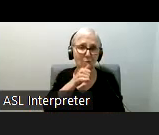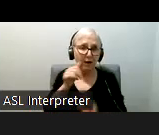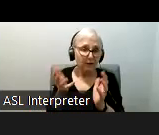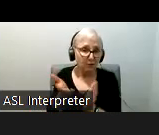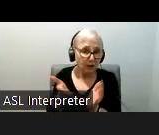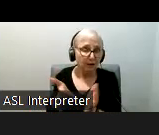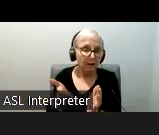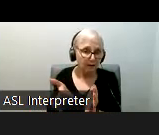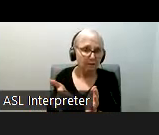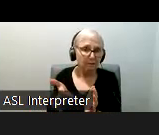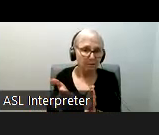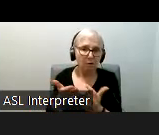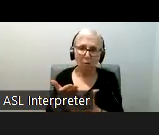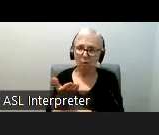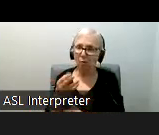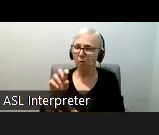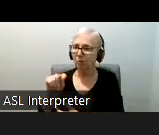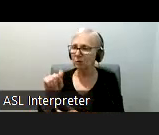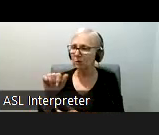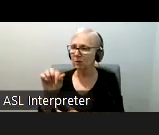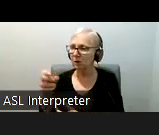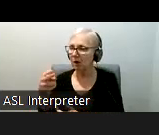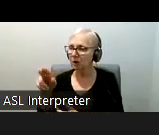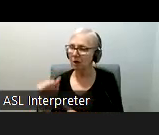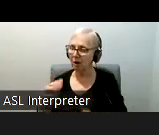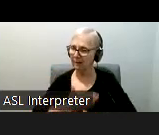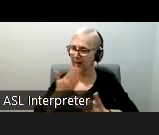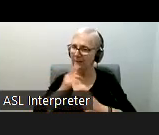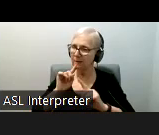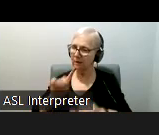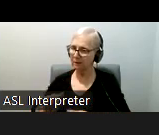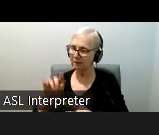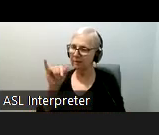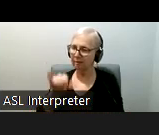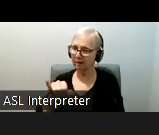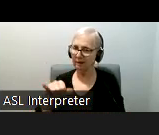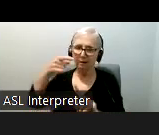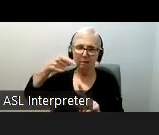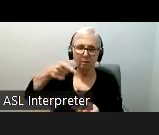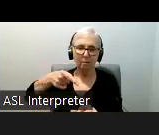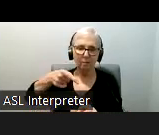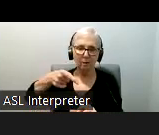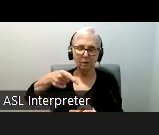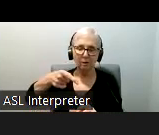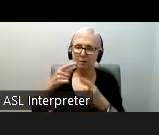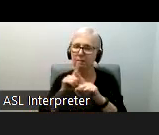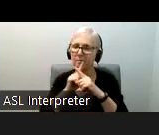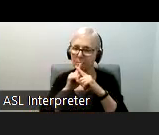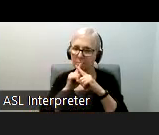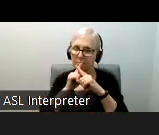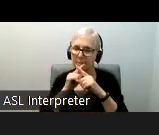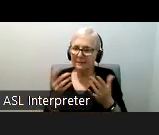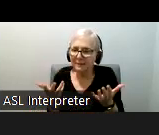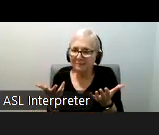or through Tasha, I'm happy to answer that. I do want to point out that that is an anonymous attendee,